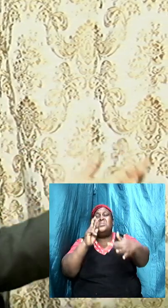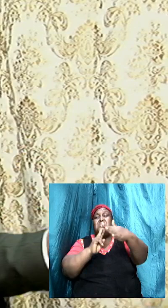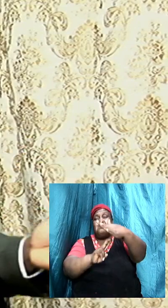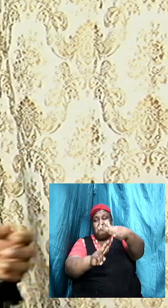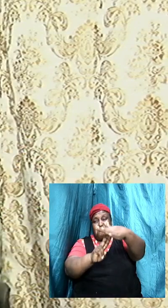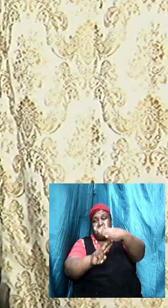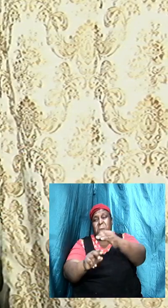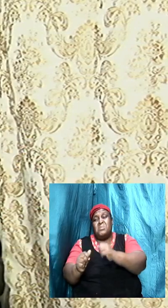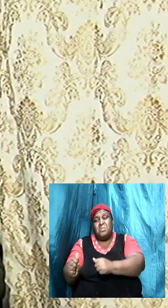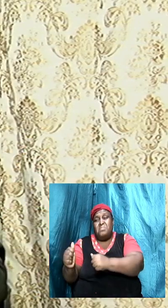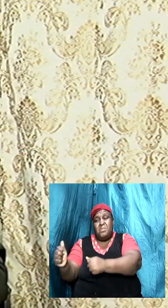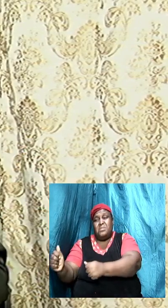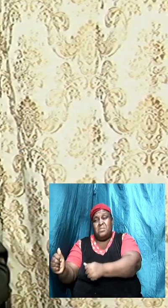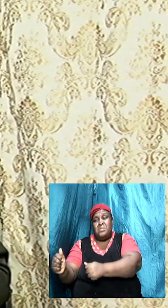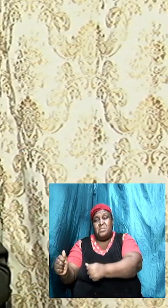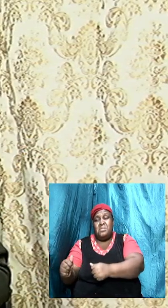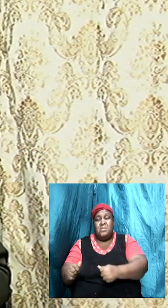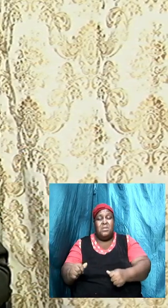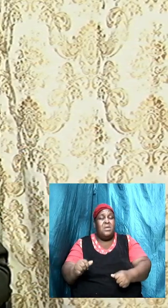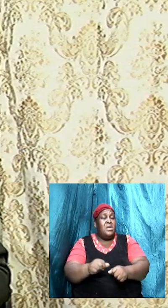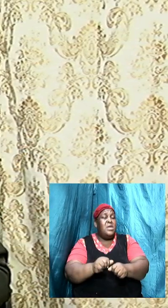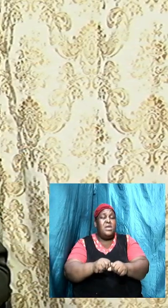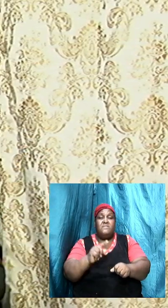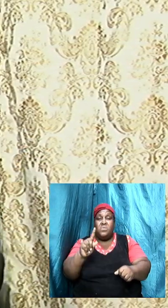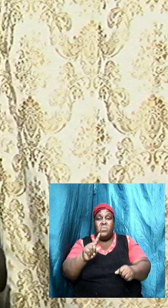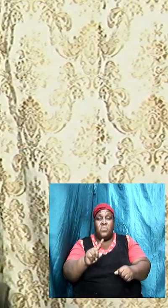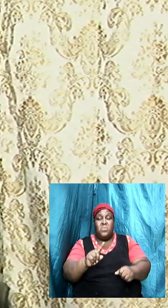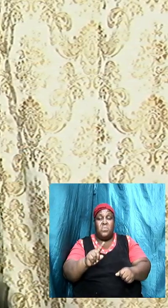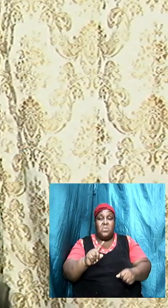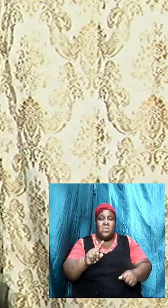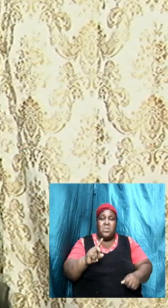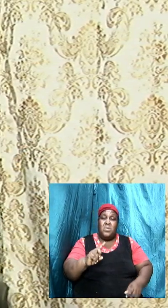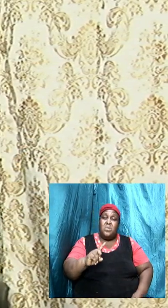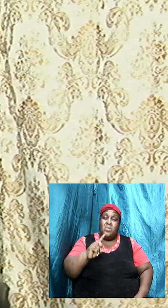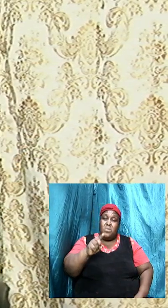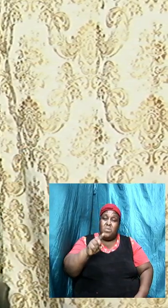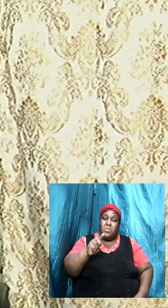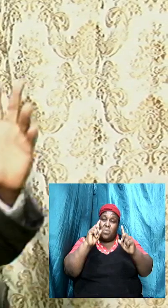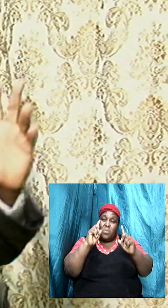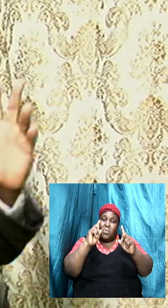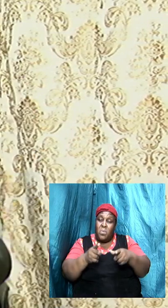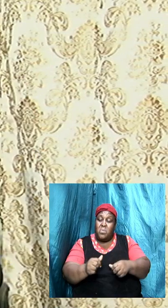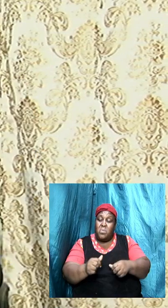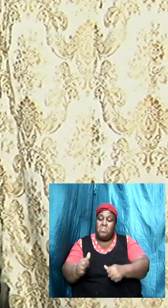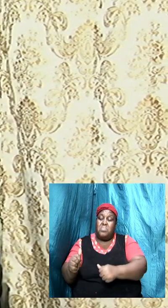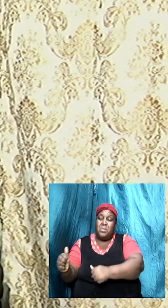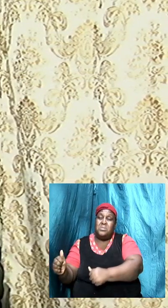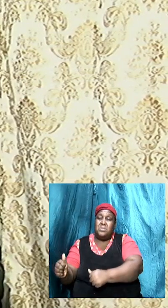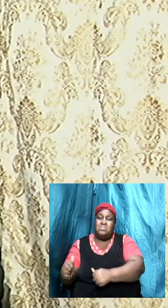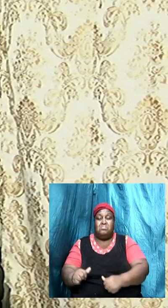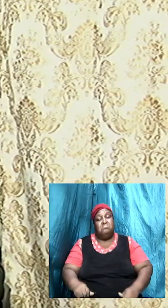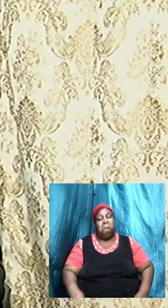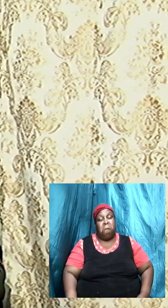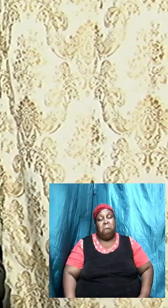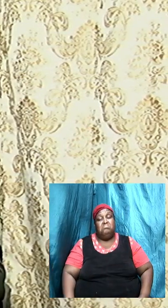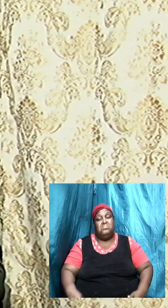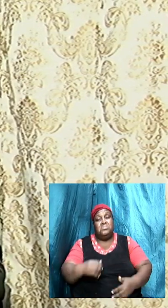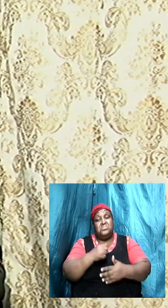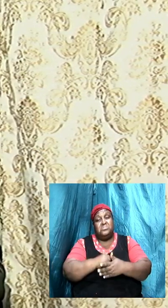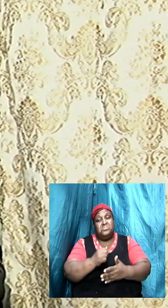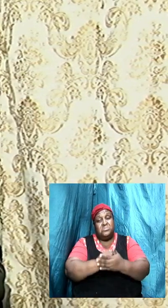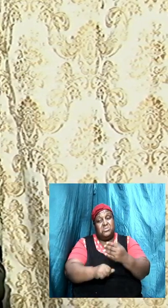Everywhere you turn, there is an apostle. If somebody just gets saved, give him 2 months and he's an apostle.